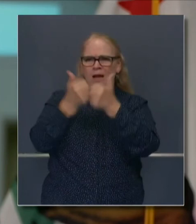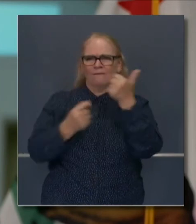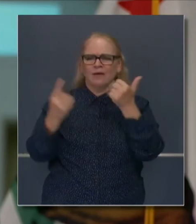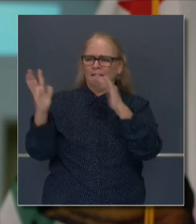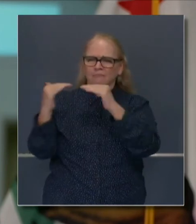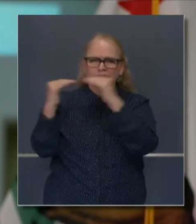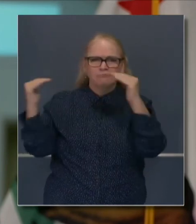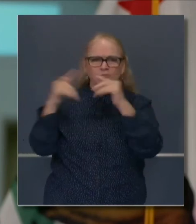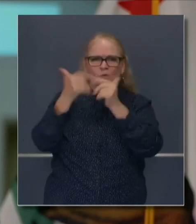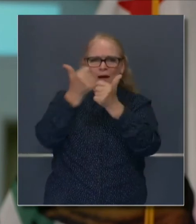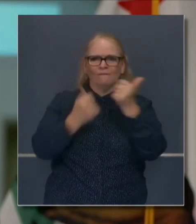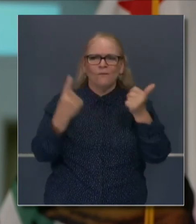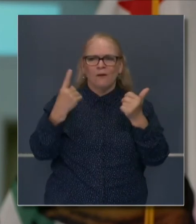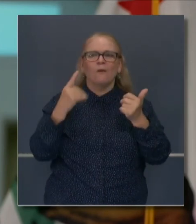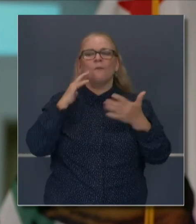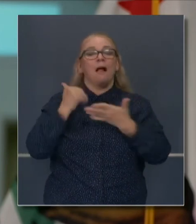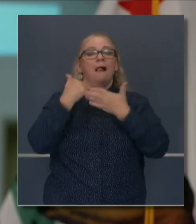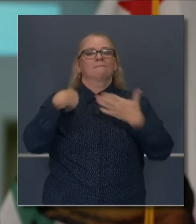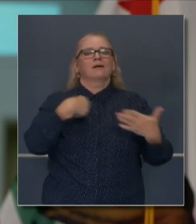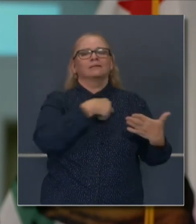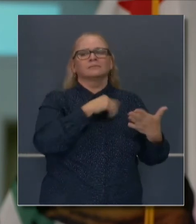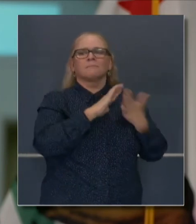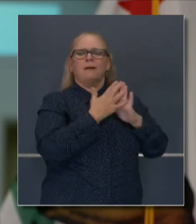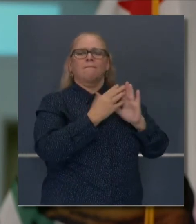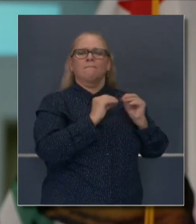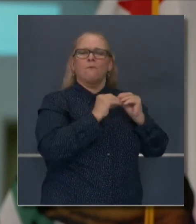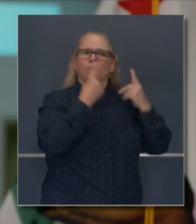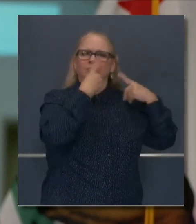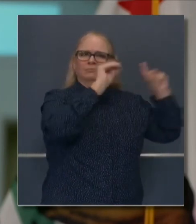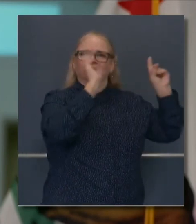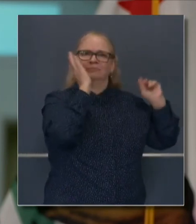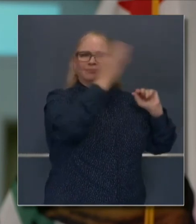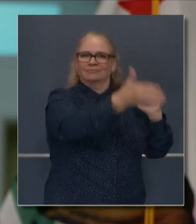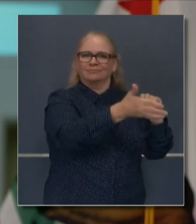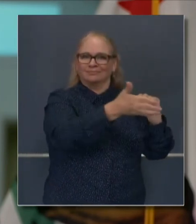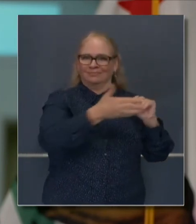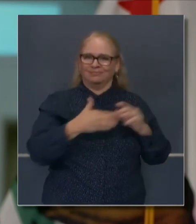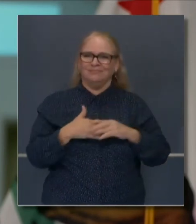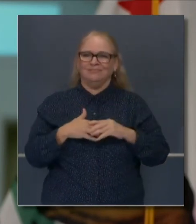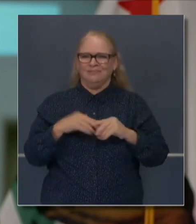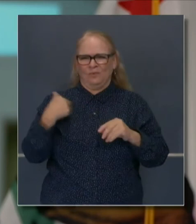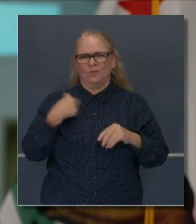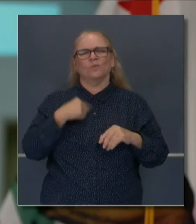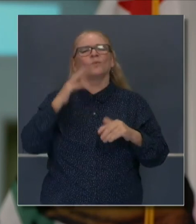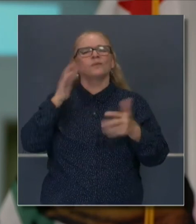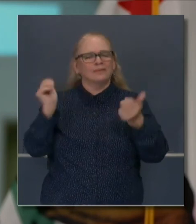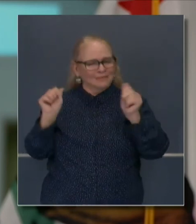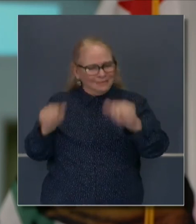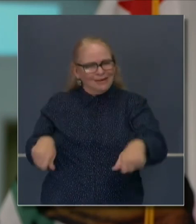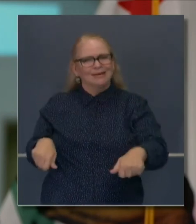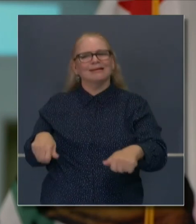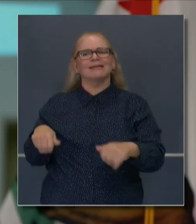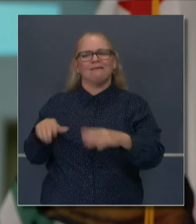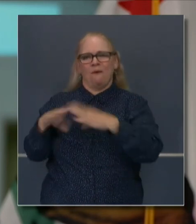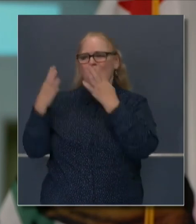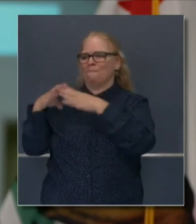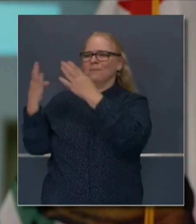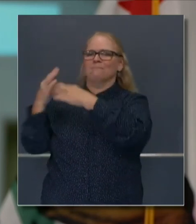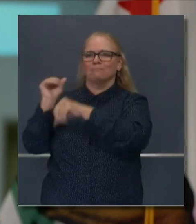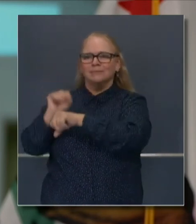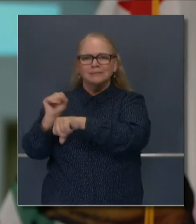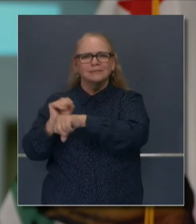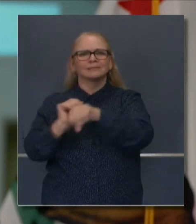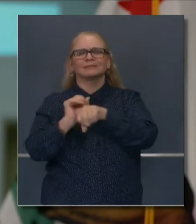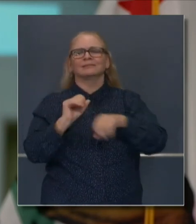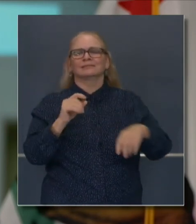of reopening in some states, because some counties are actually doing more in that respect, and that's being counted in